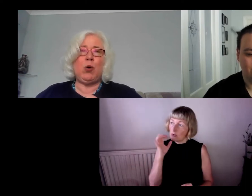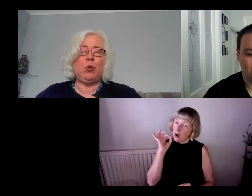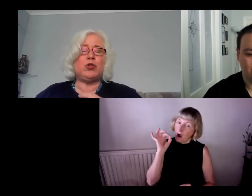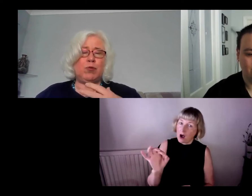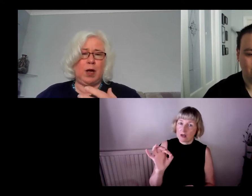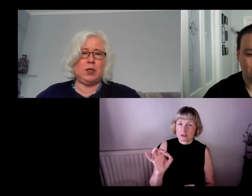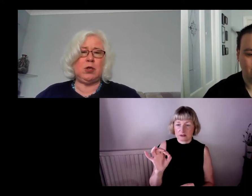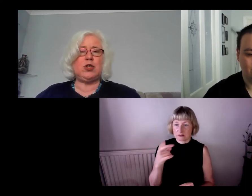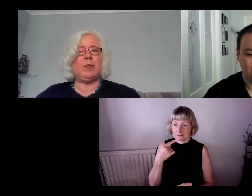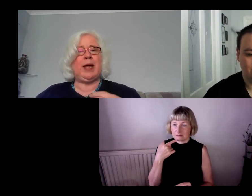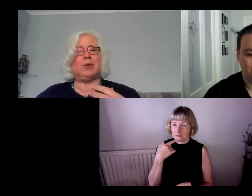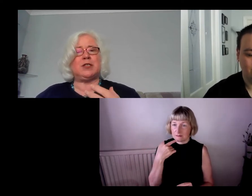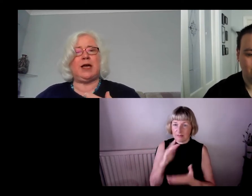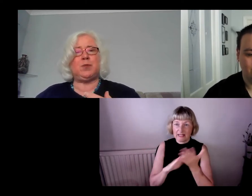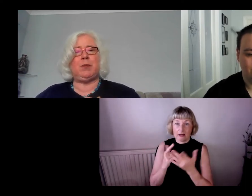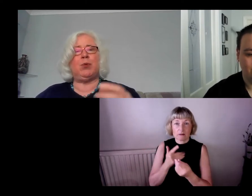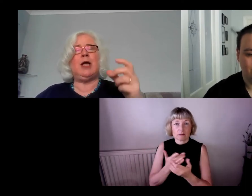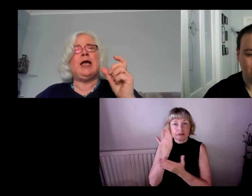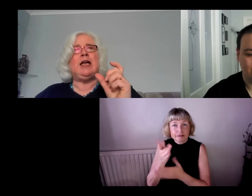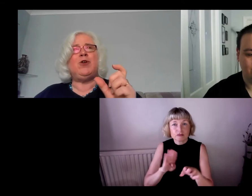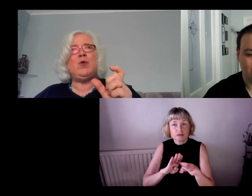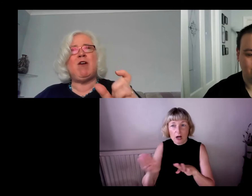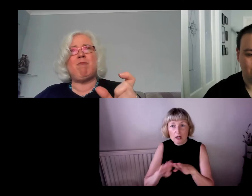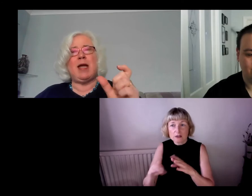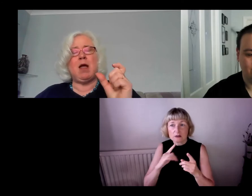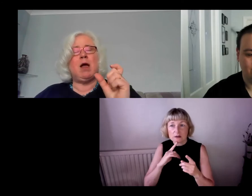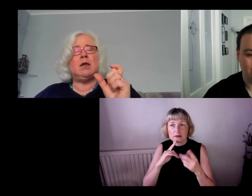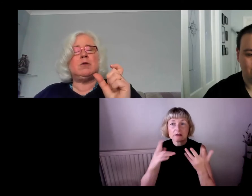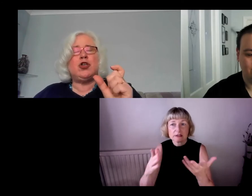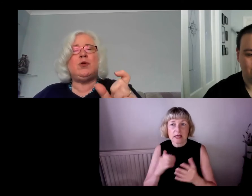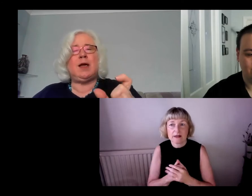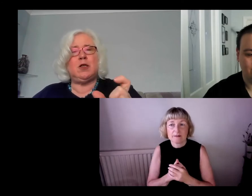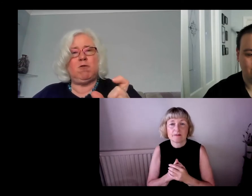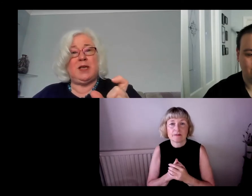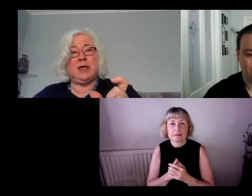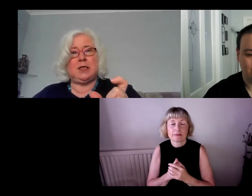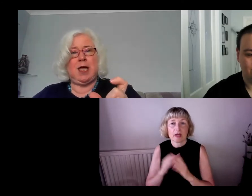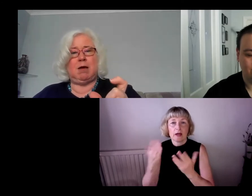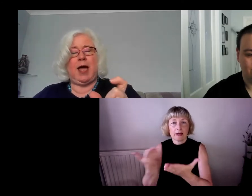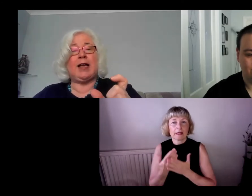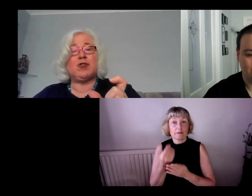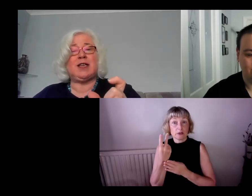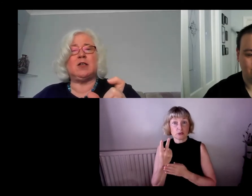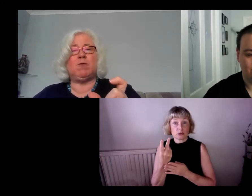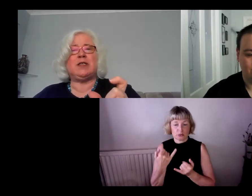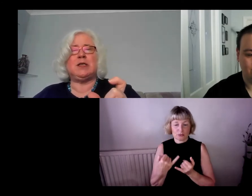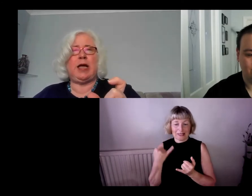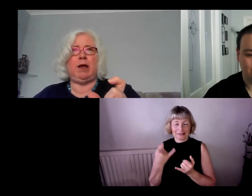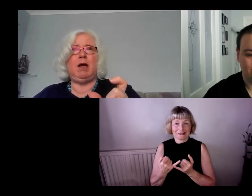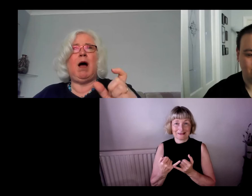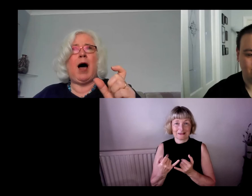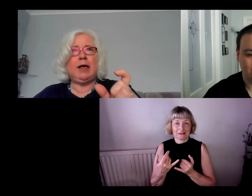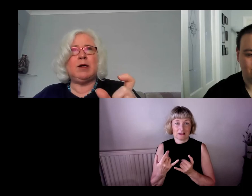able to go to rehearsals and we'd be able to say to people, if you give me 2 seconds of business here, extra seconds of